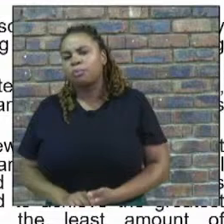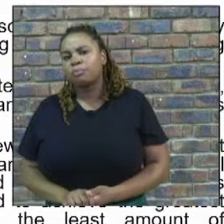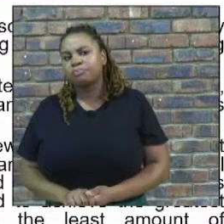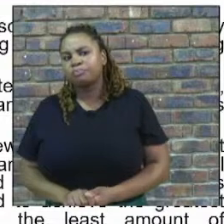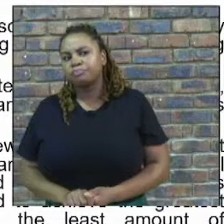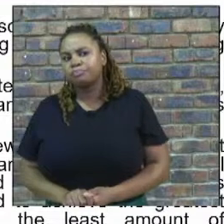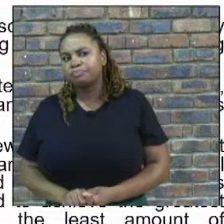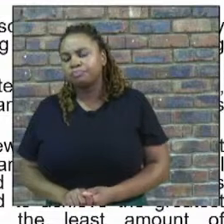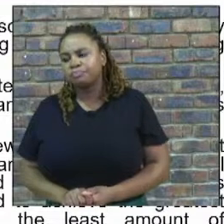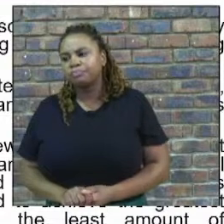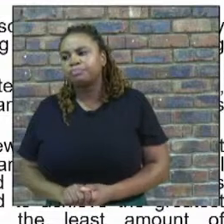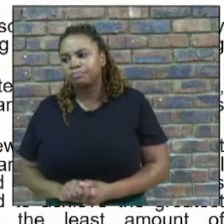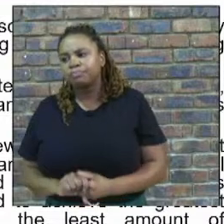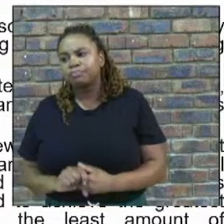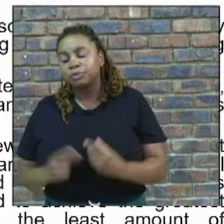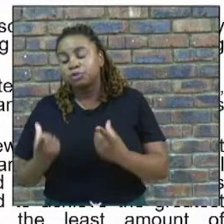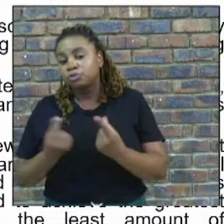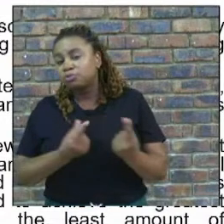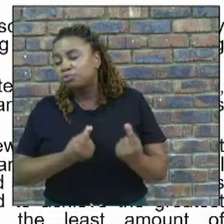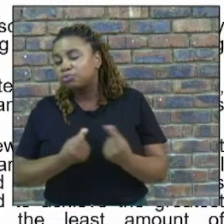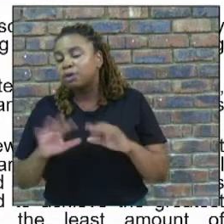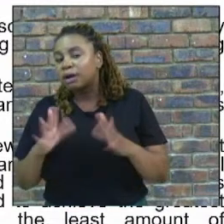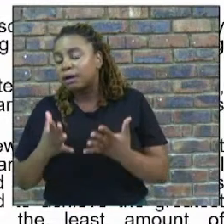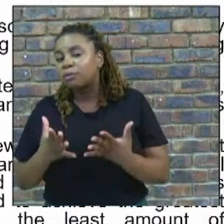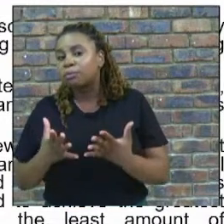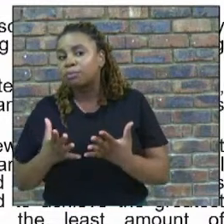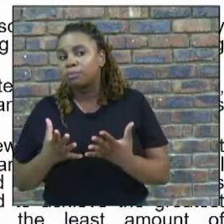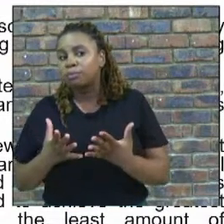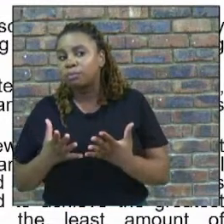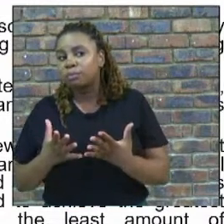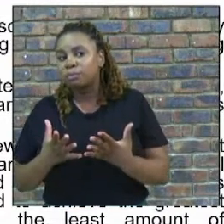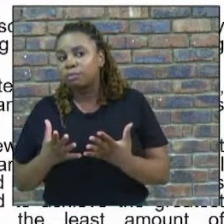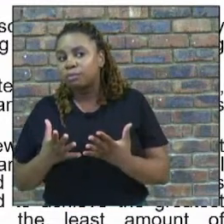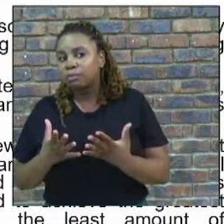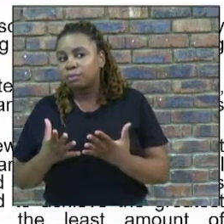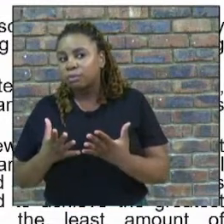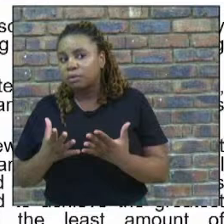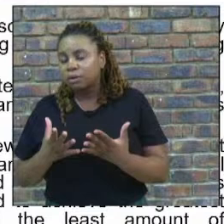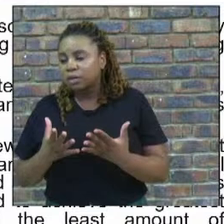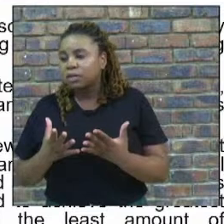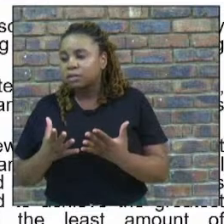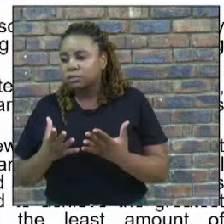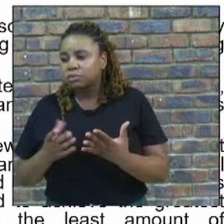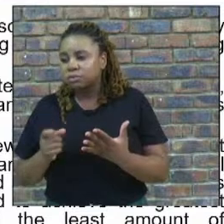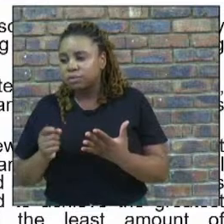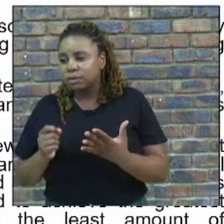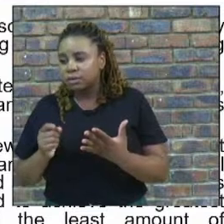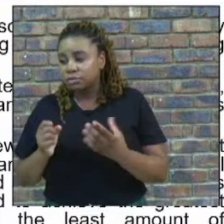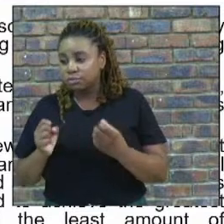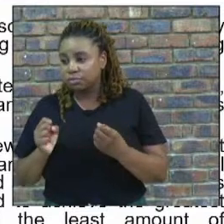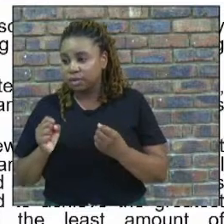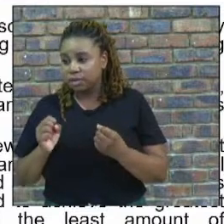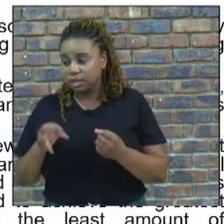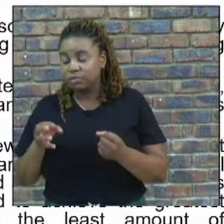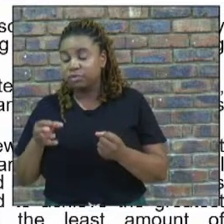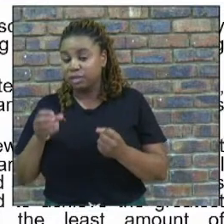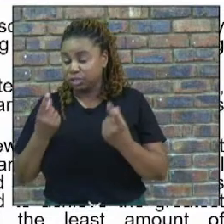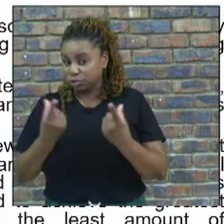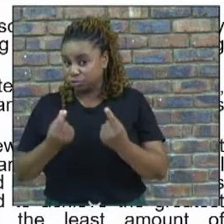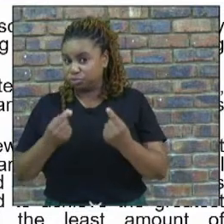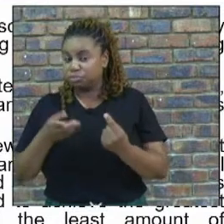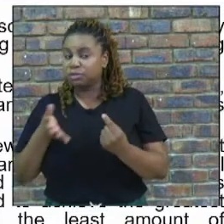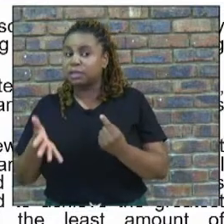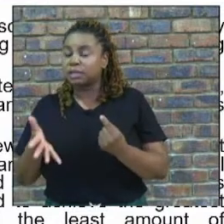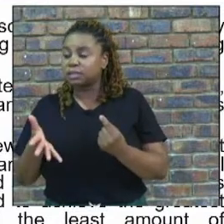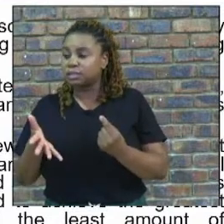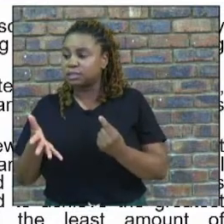financial guarantee, you know, that one, the moment you come to that, it puts us it will put a lot in